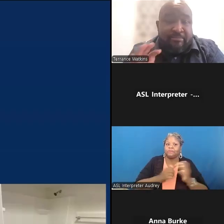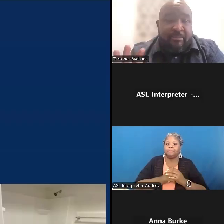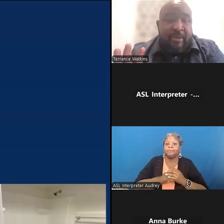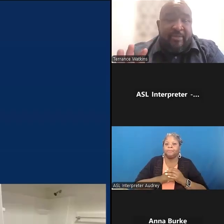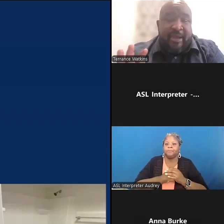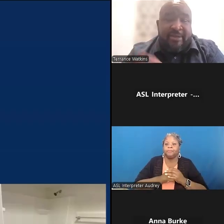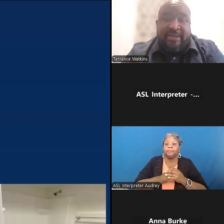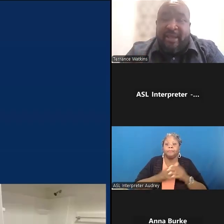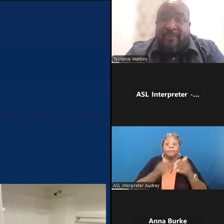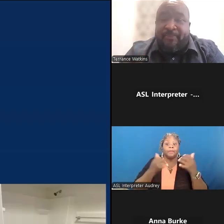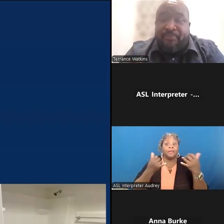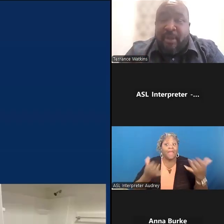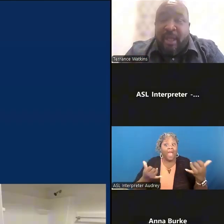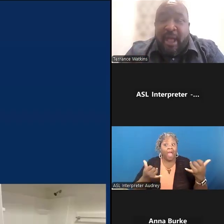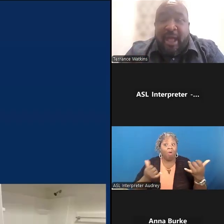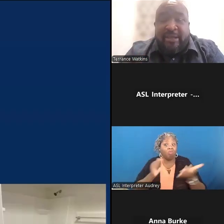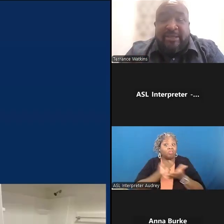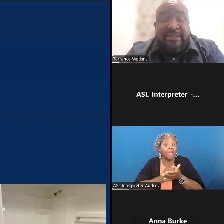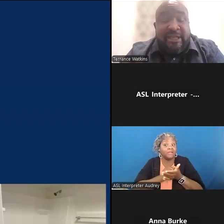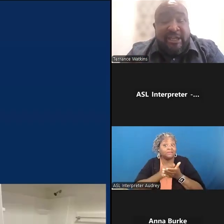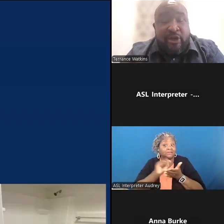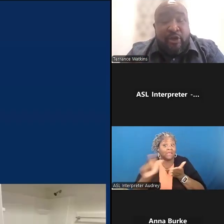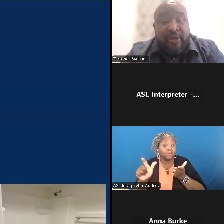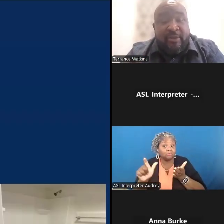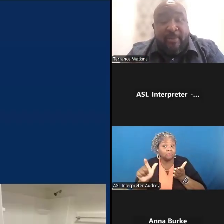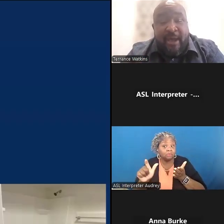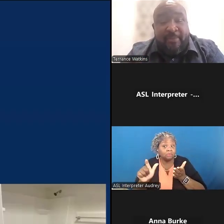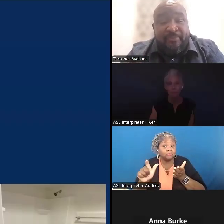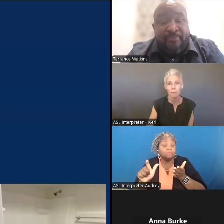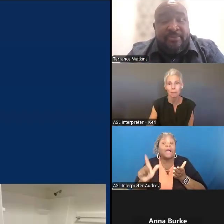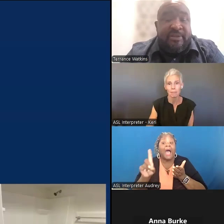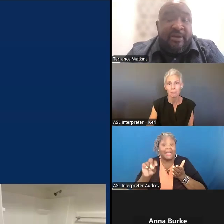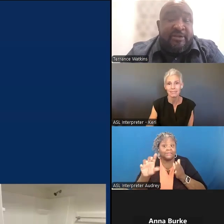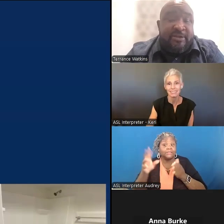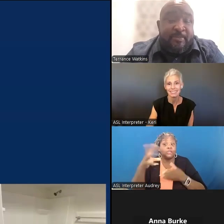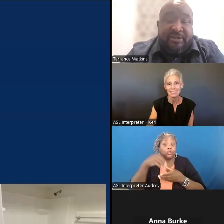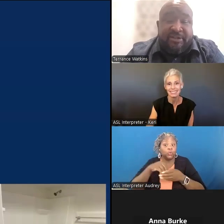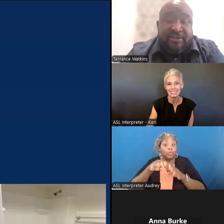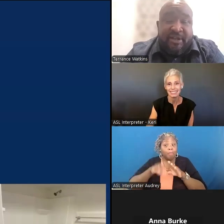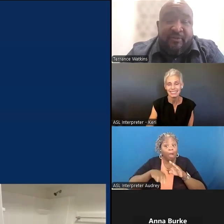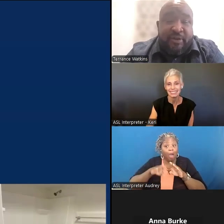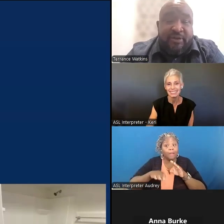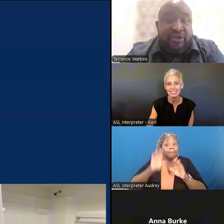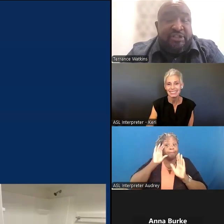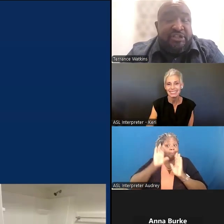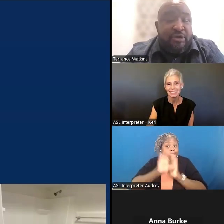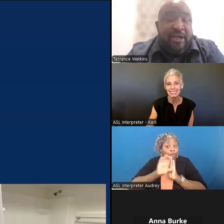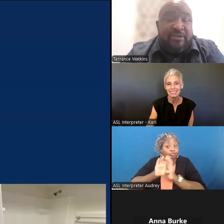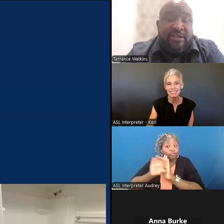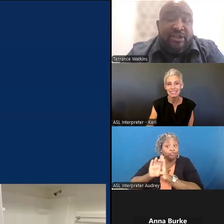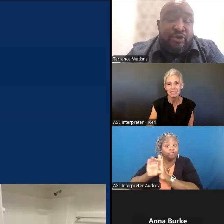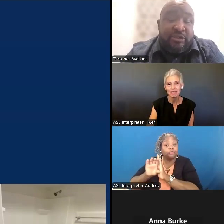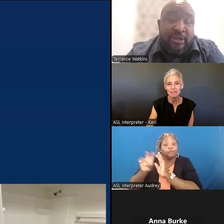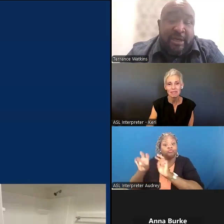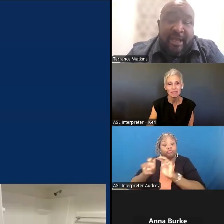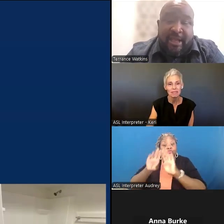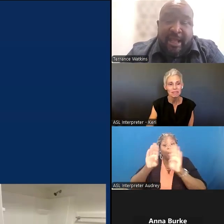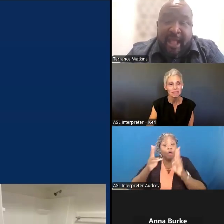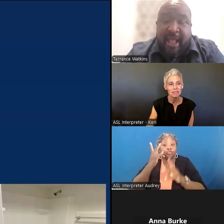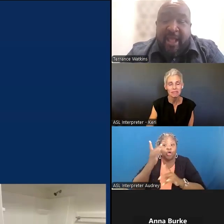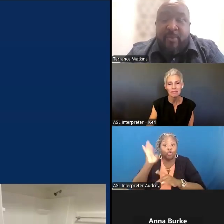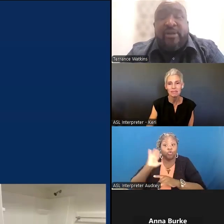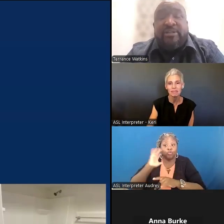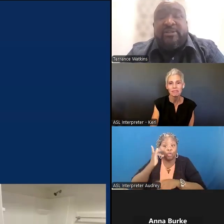And that is it. I did include at the bottom, there are some pictures of what the transitional housing used to look